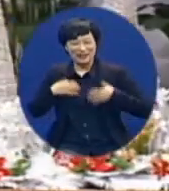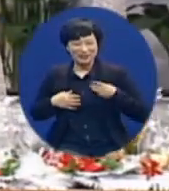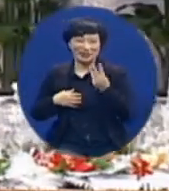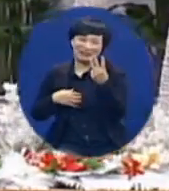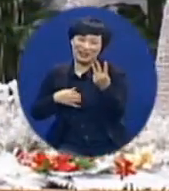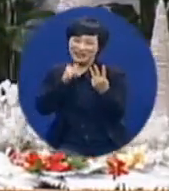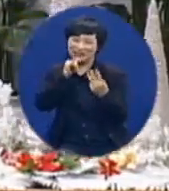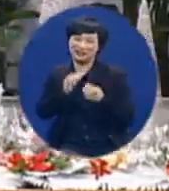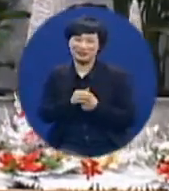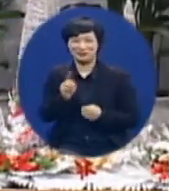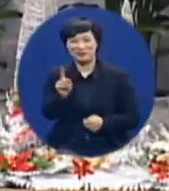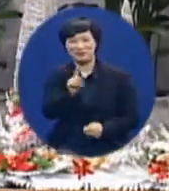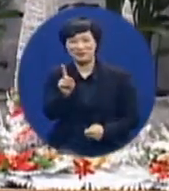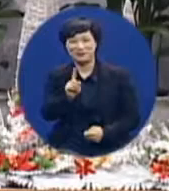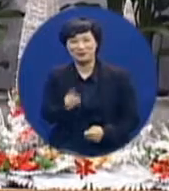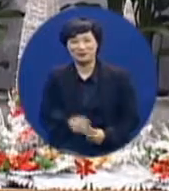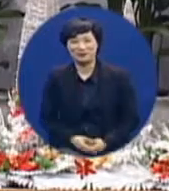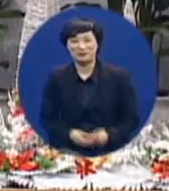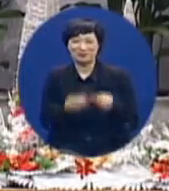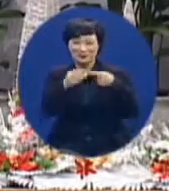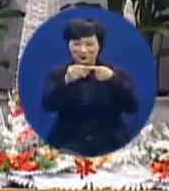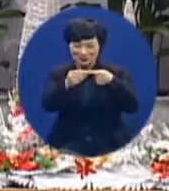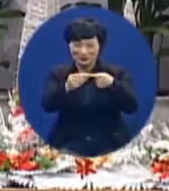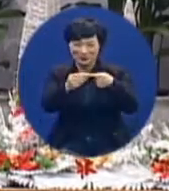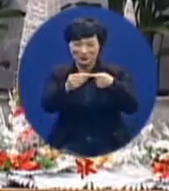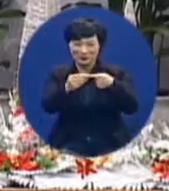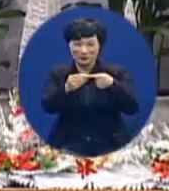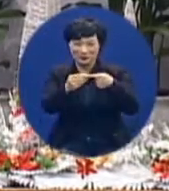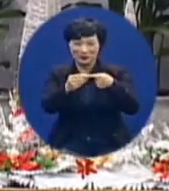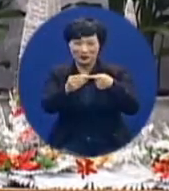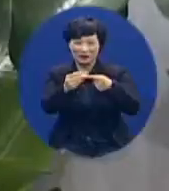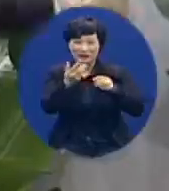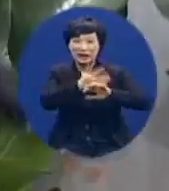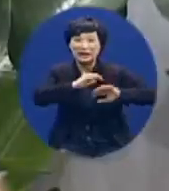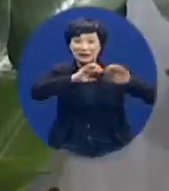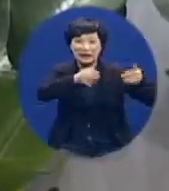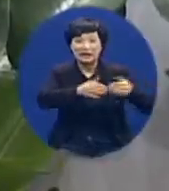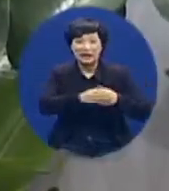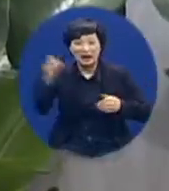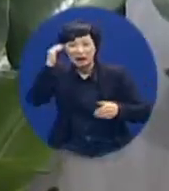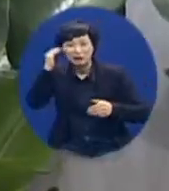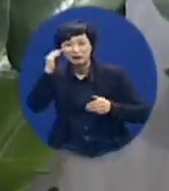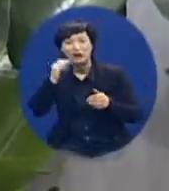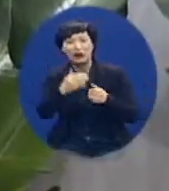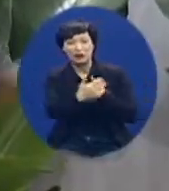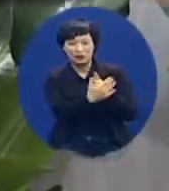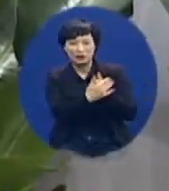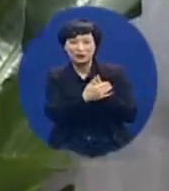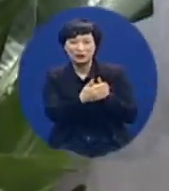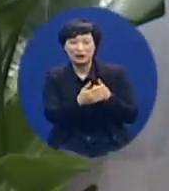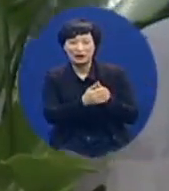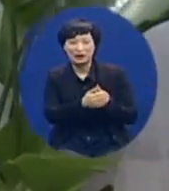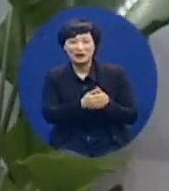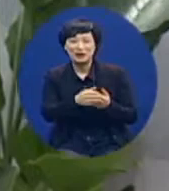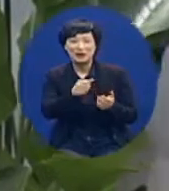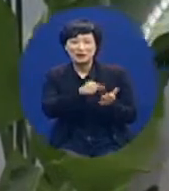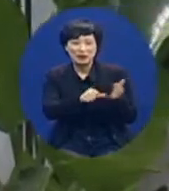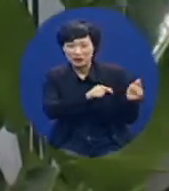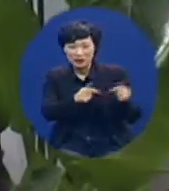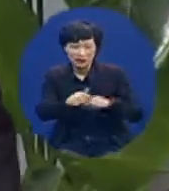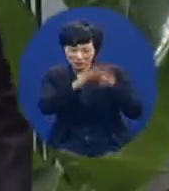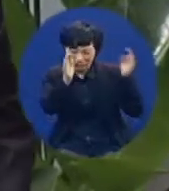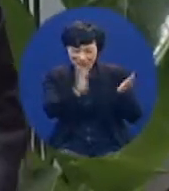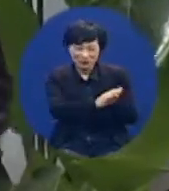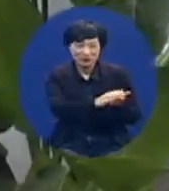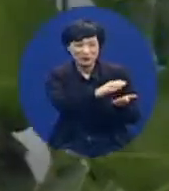they? First, foreign countries gave aid to Korea, and